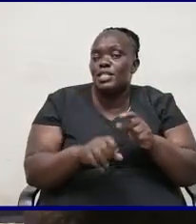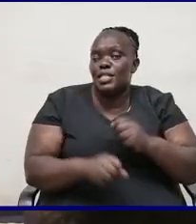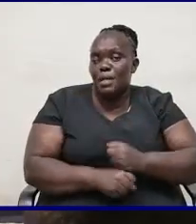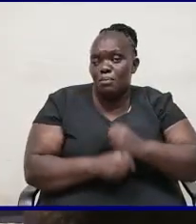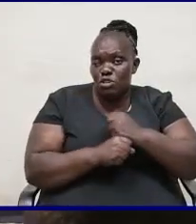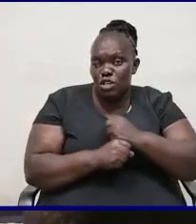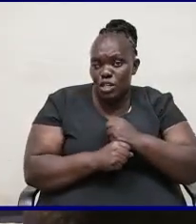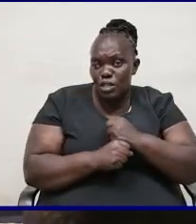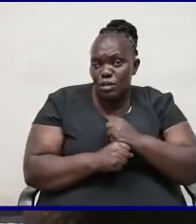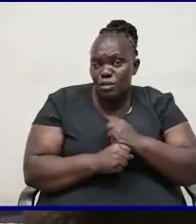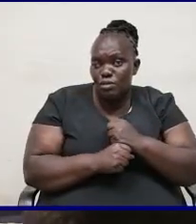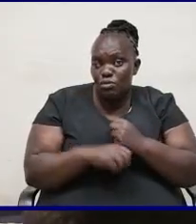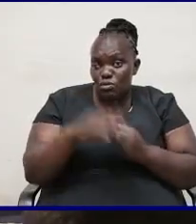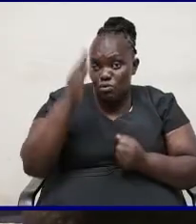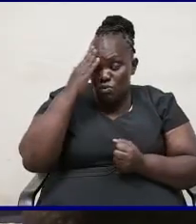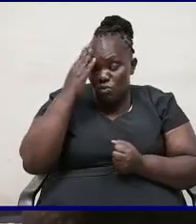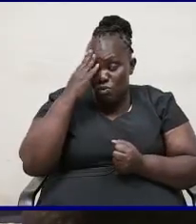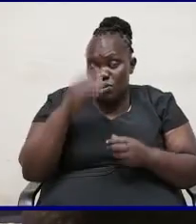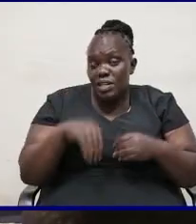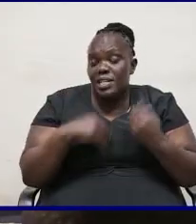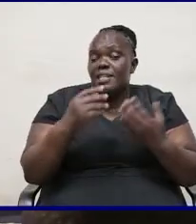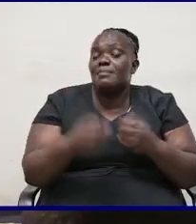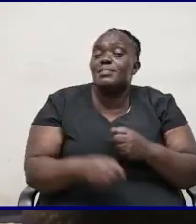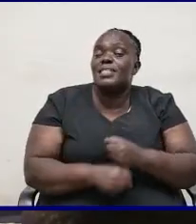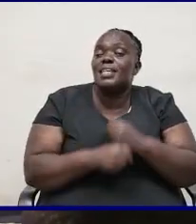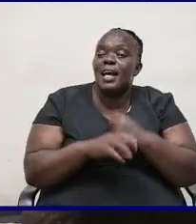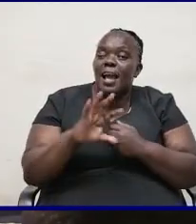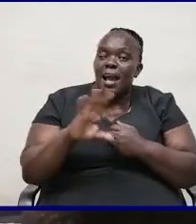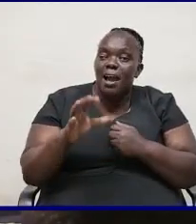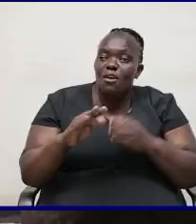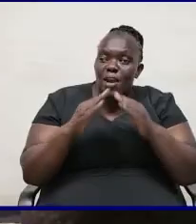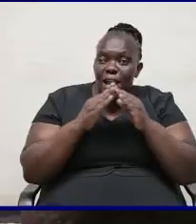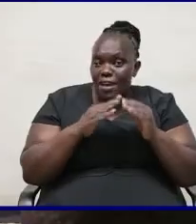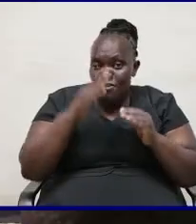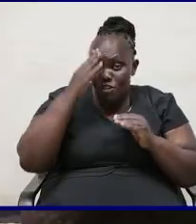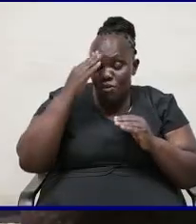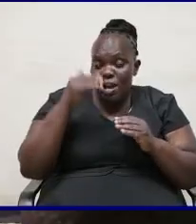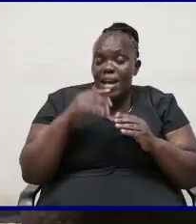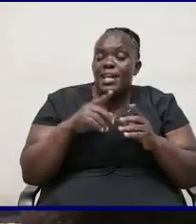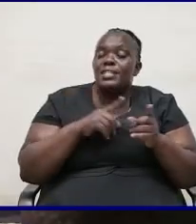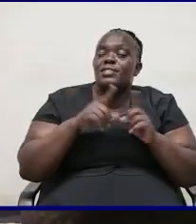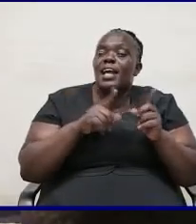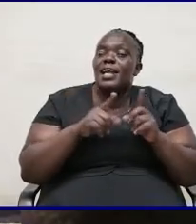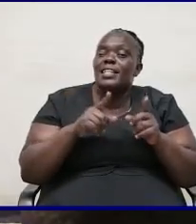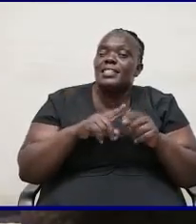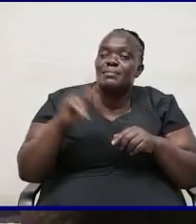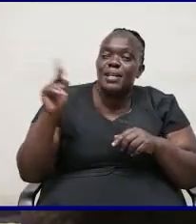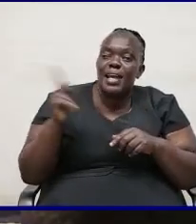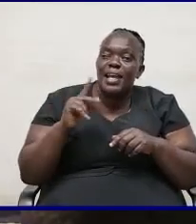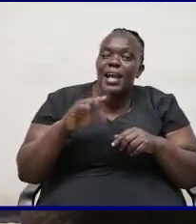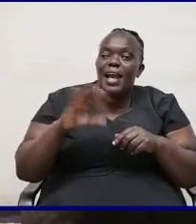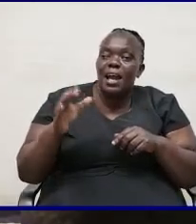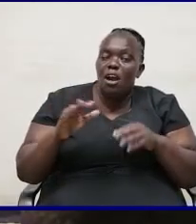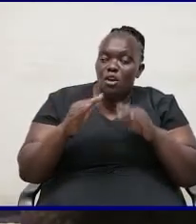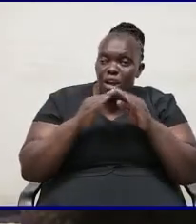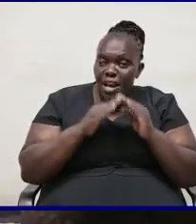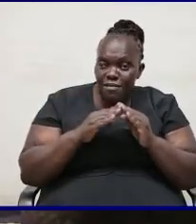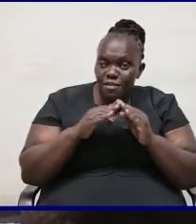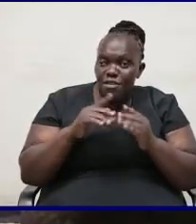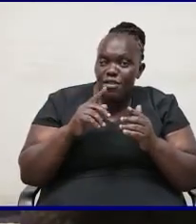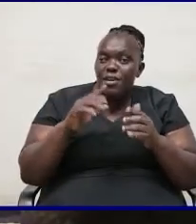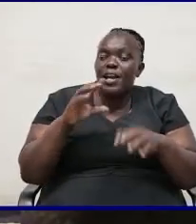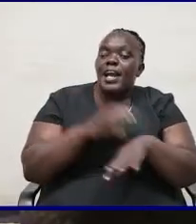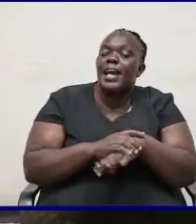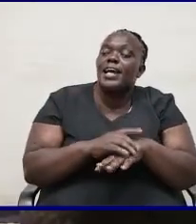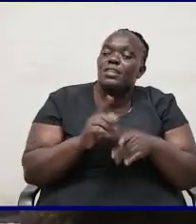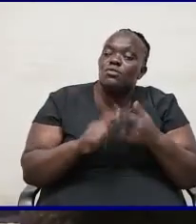and even give support at the county level? Because with Tourism Kenya gets to the county level and then we get to the